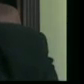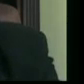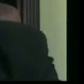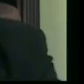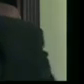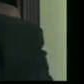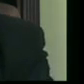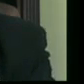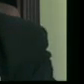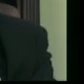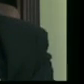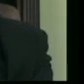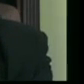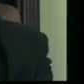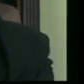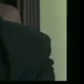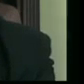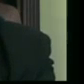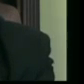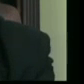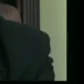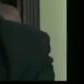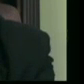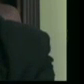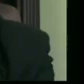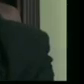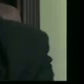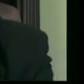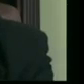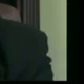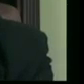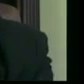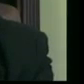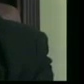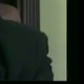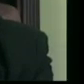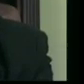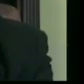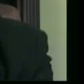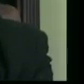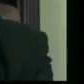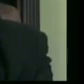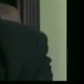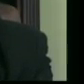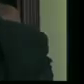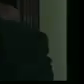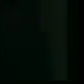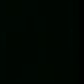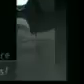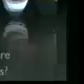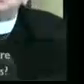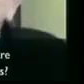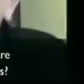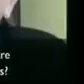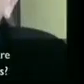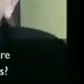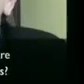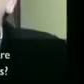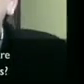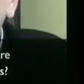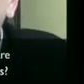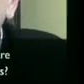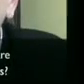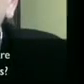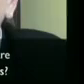we preach. When you can find your connection with people, it's amazing, and it really is inspiring to evolve